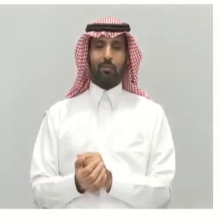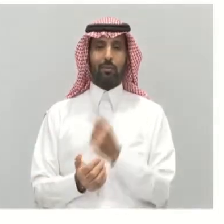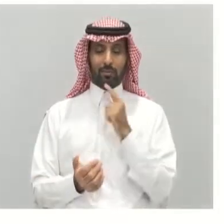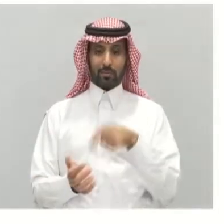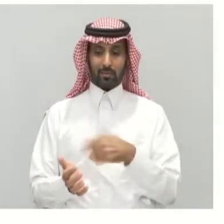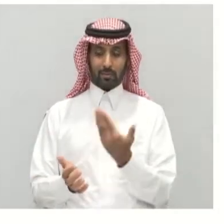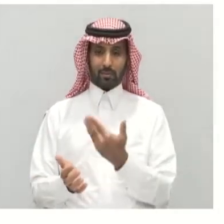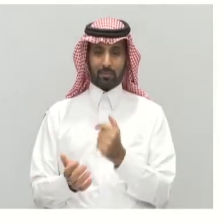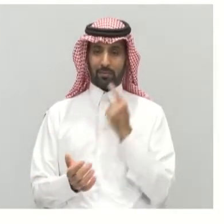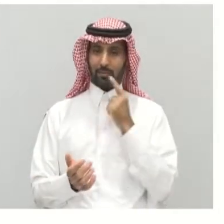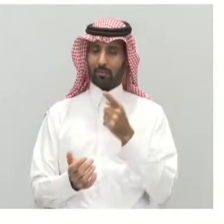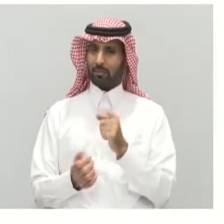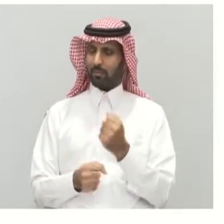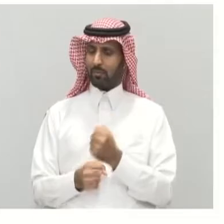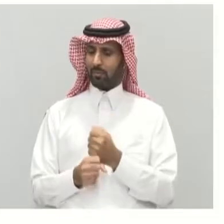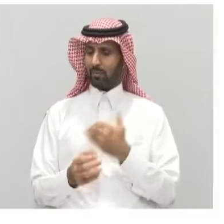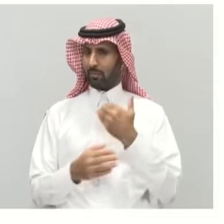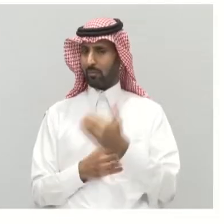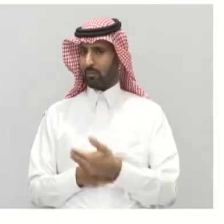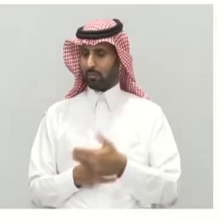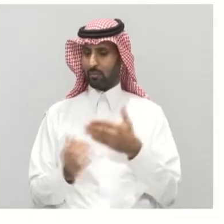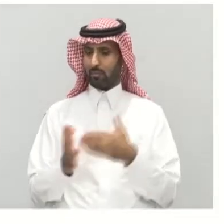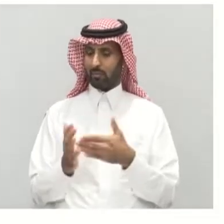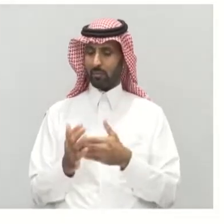our lesson today, what are we doing by the end?